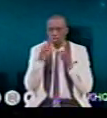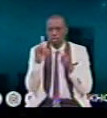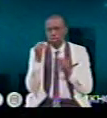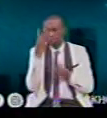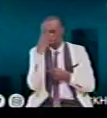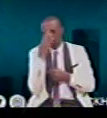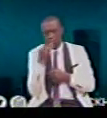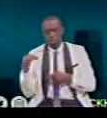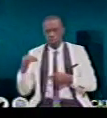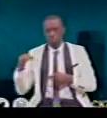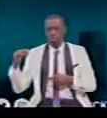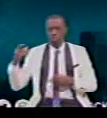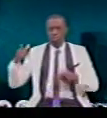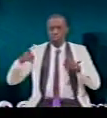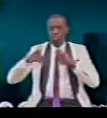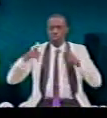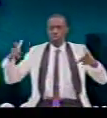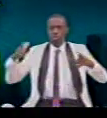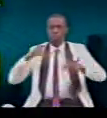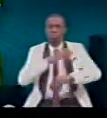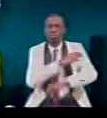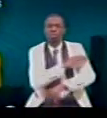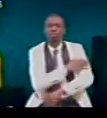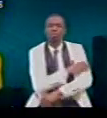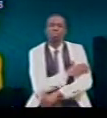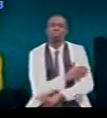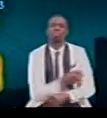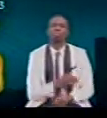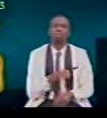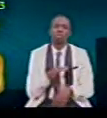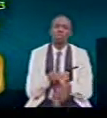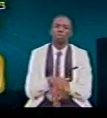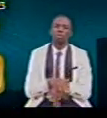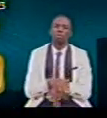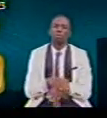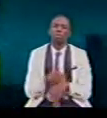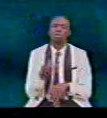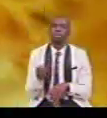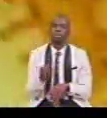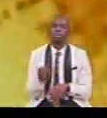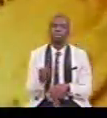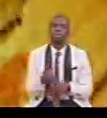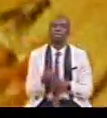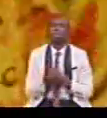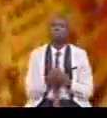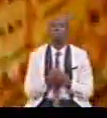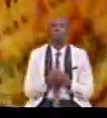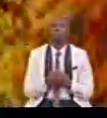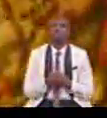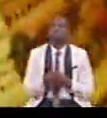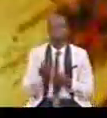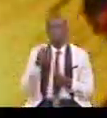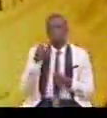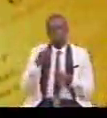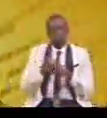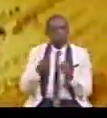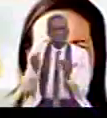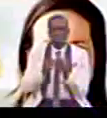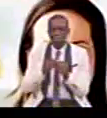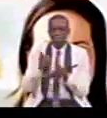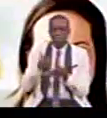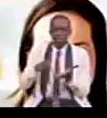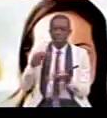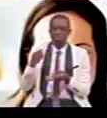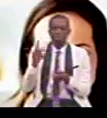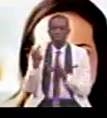on Saturday September 23rd at 0 600 hours GMT from every corner of the world